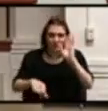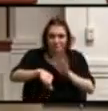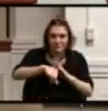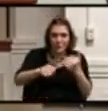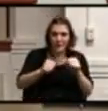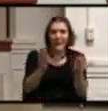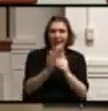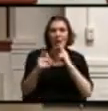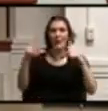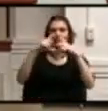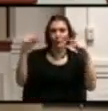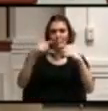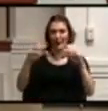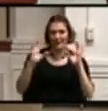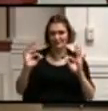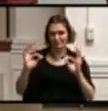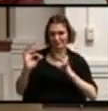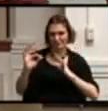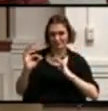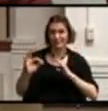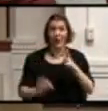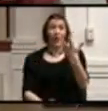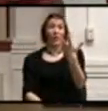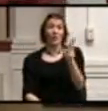the way. So the 3D,